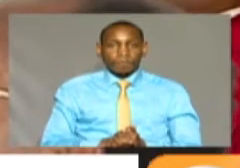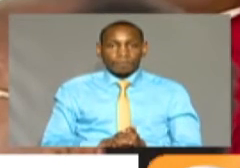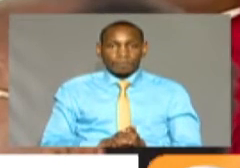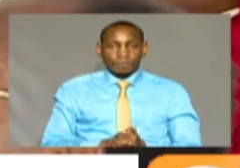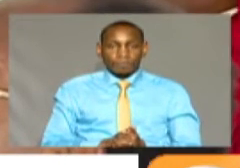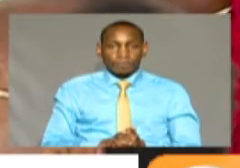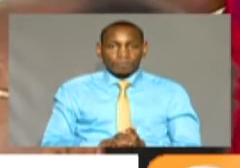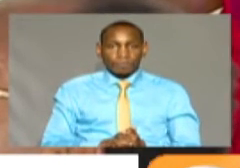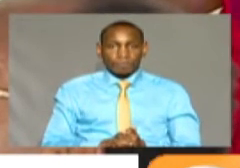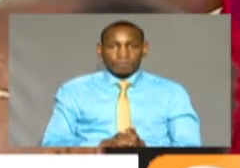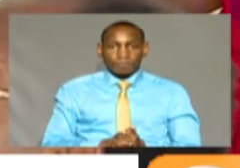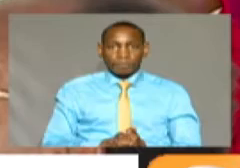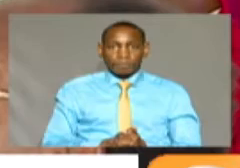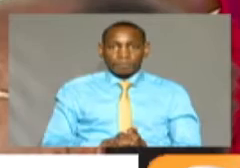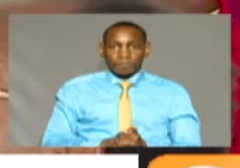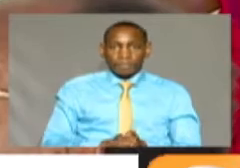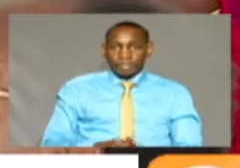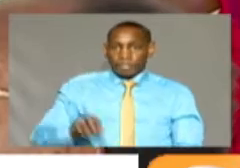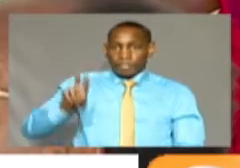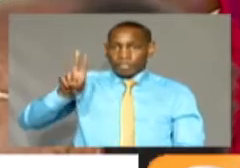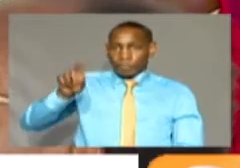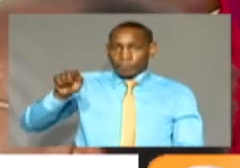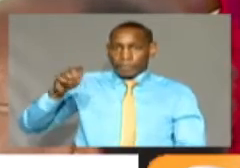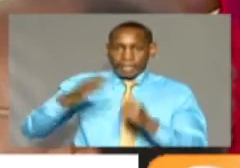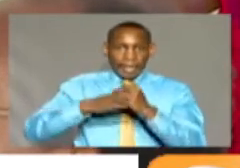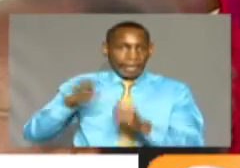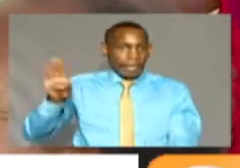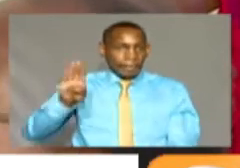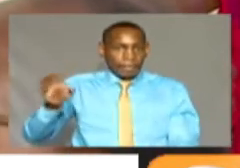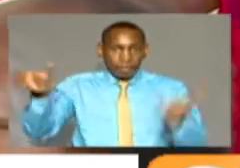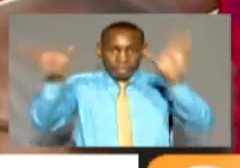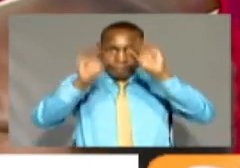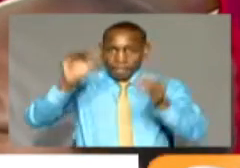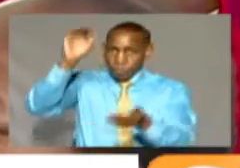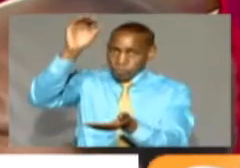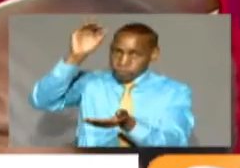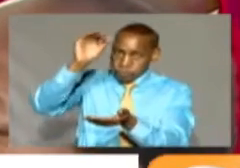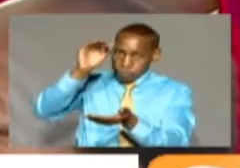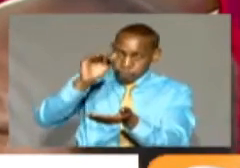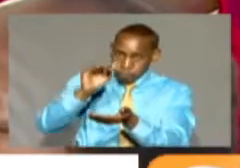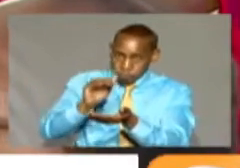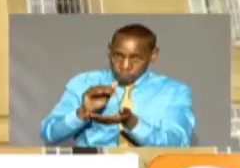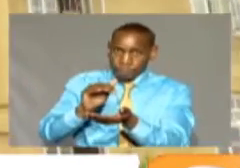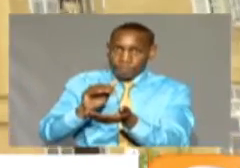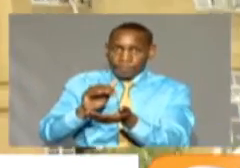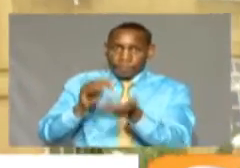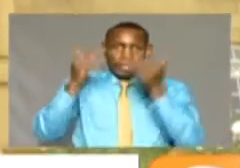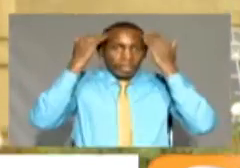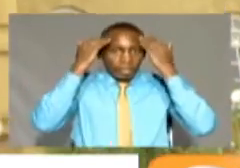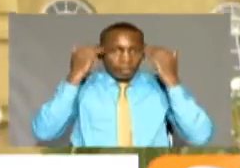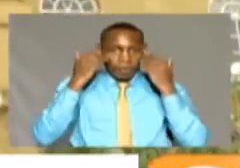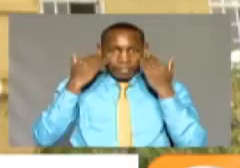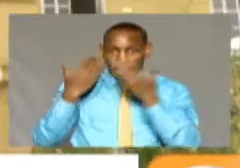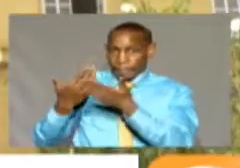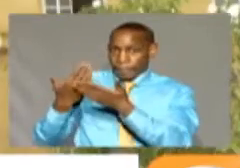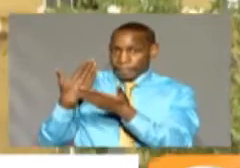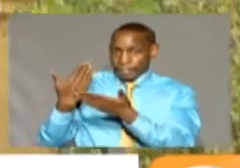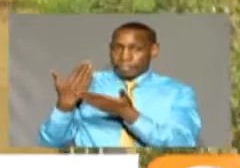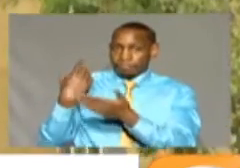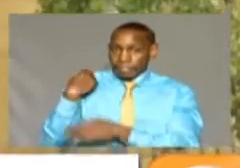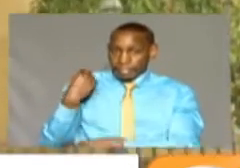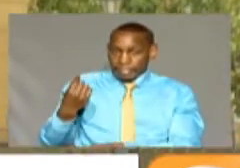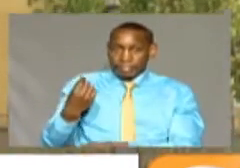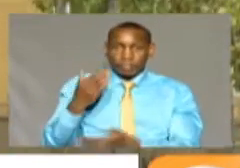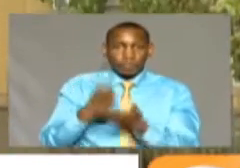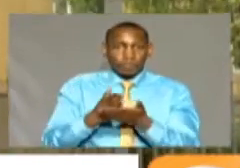Ambassadors and the High Commissioner. With a threat of 2.9 billion shillings budget cut hanging over its head, the judiciary has in the last few days